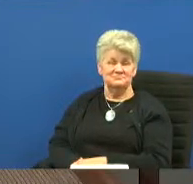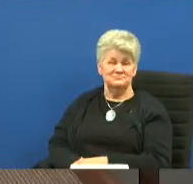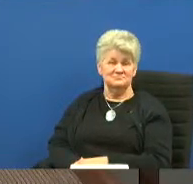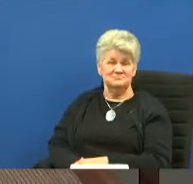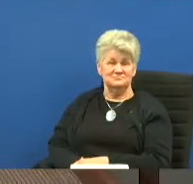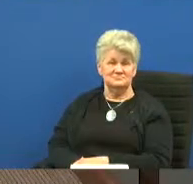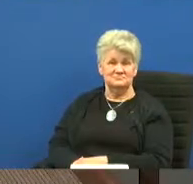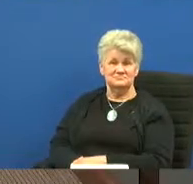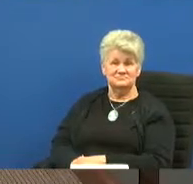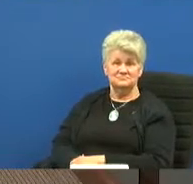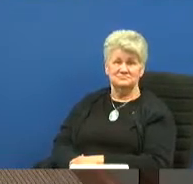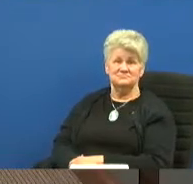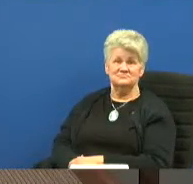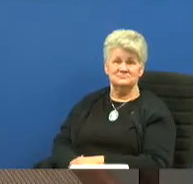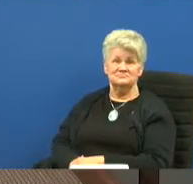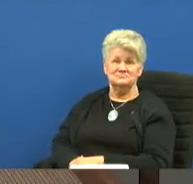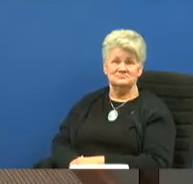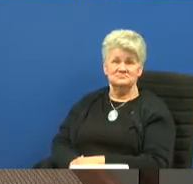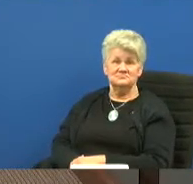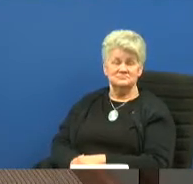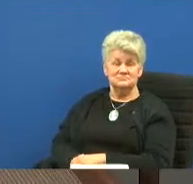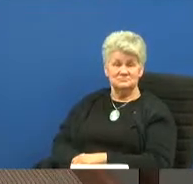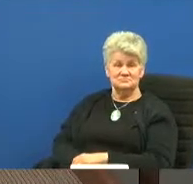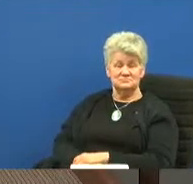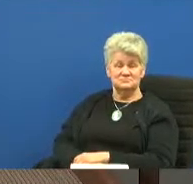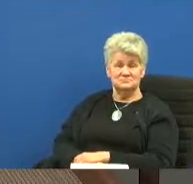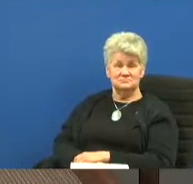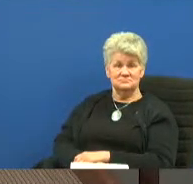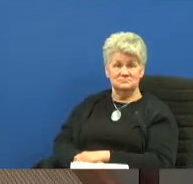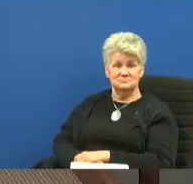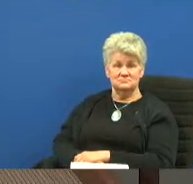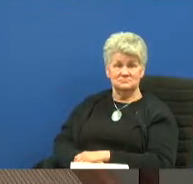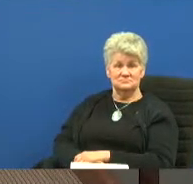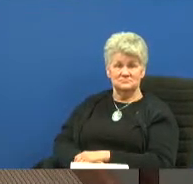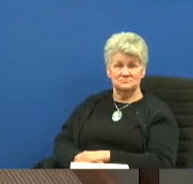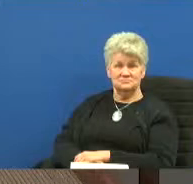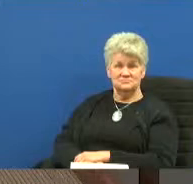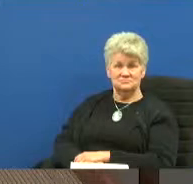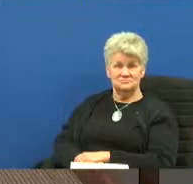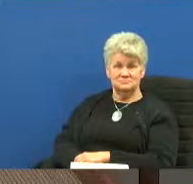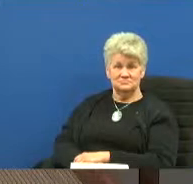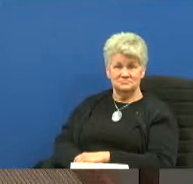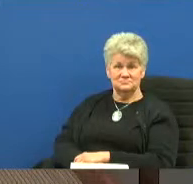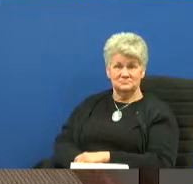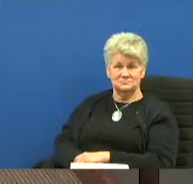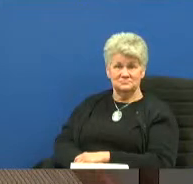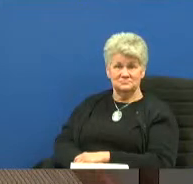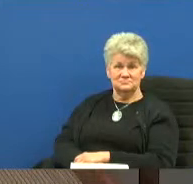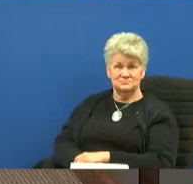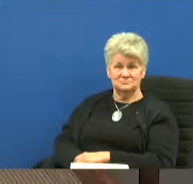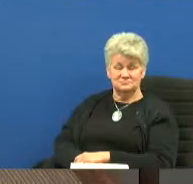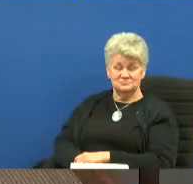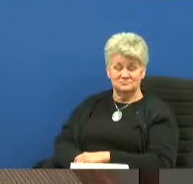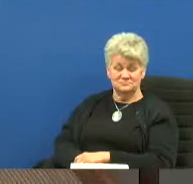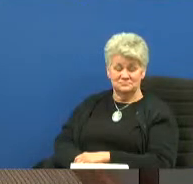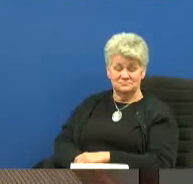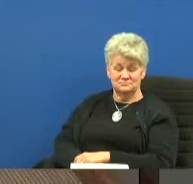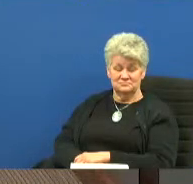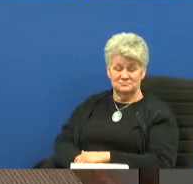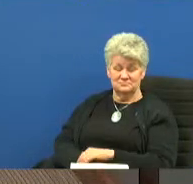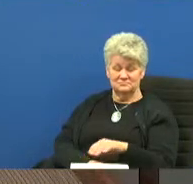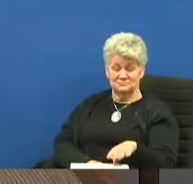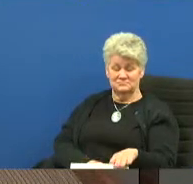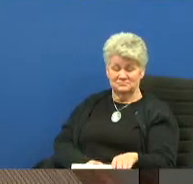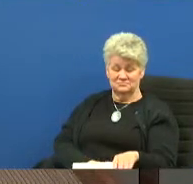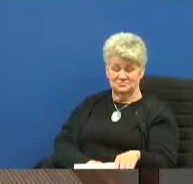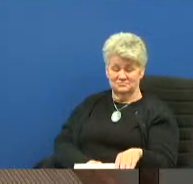I love it. Hey, that's also because the mics are hot and they gonna hear everything you say, Doug. I know, I turned it when I see it. That's Daryl does it because it's